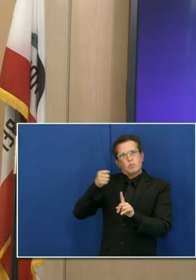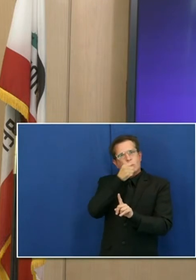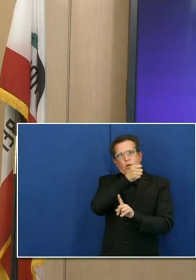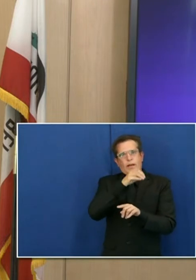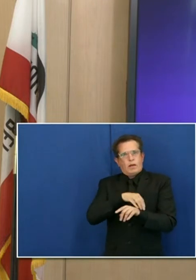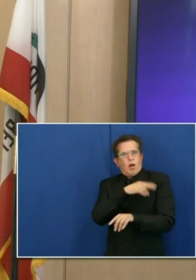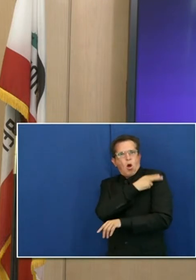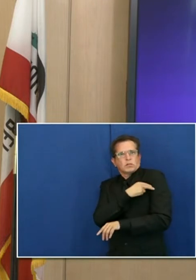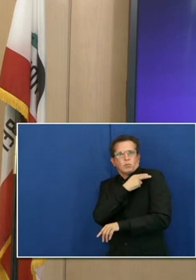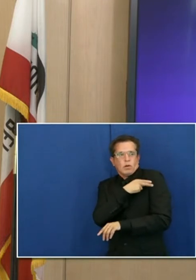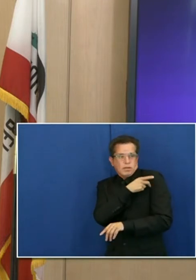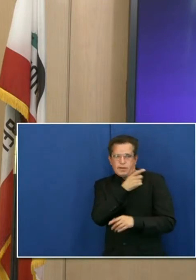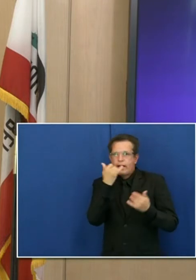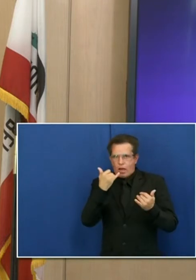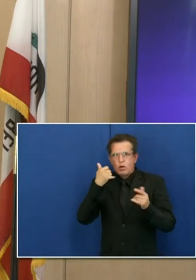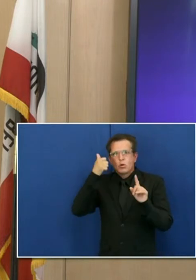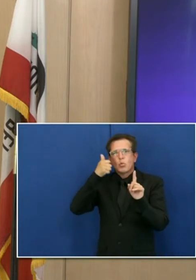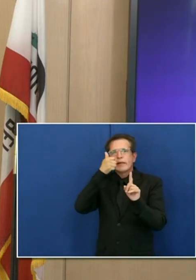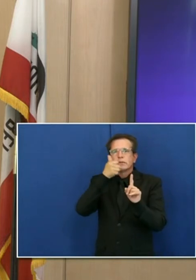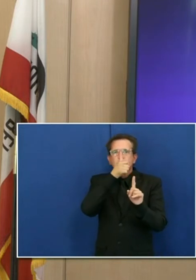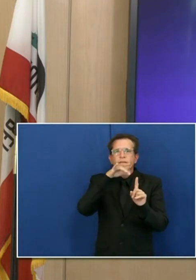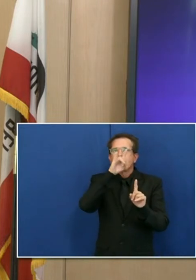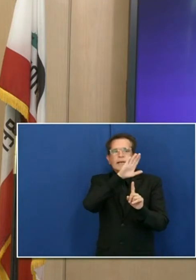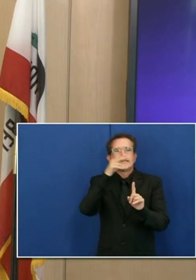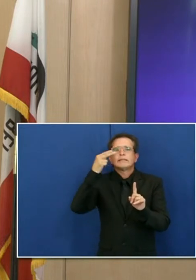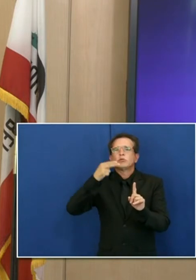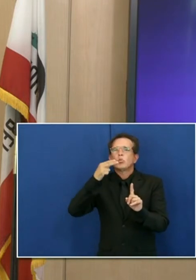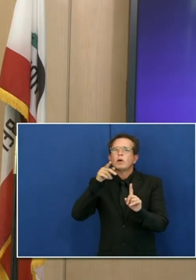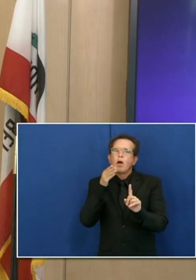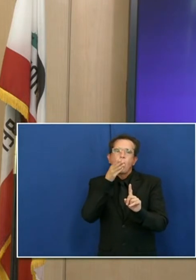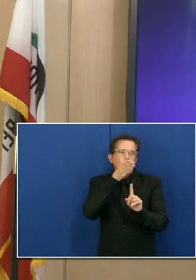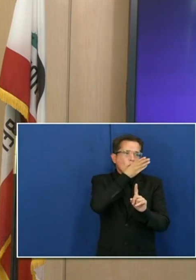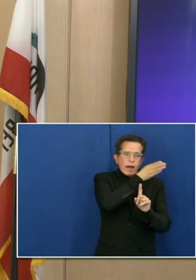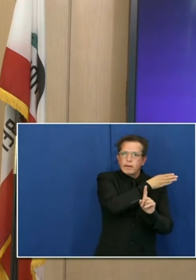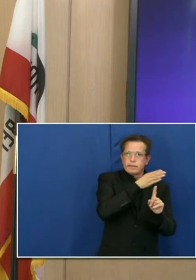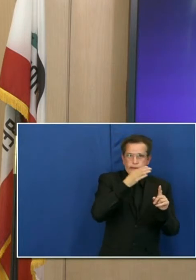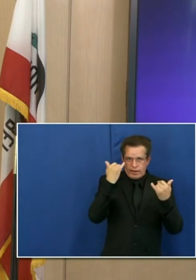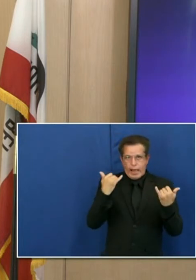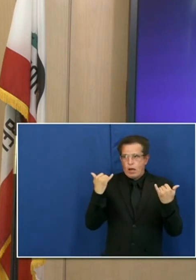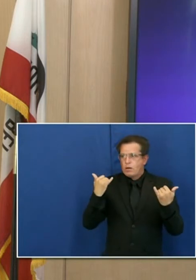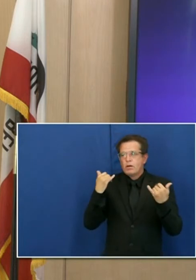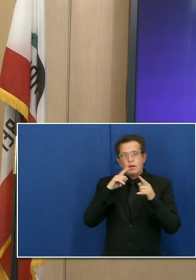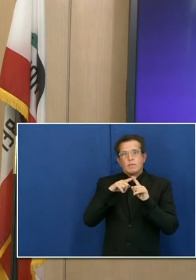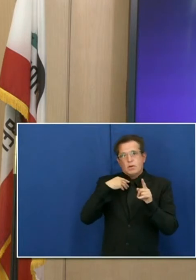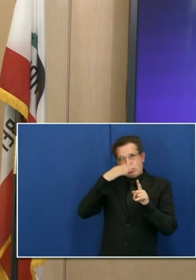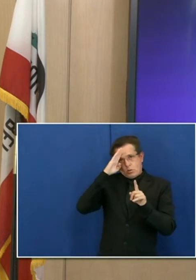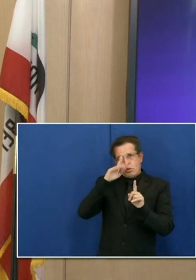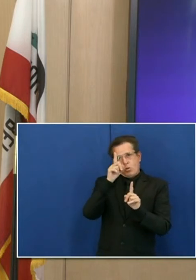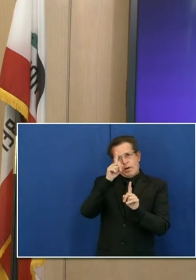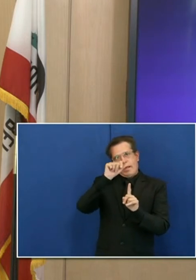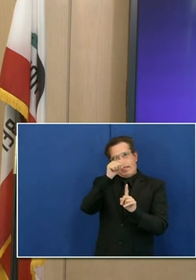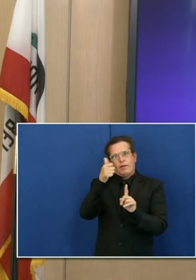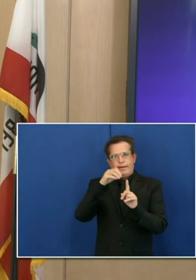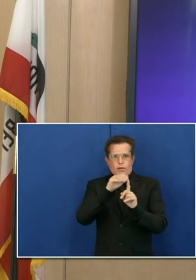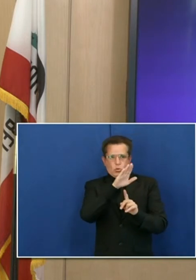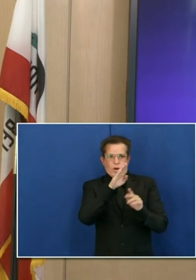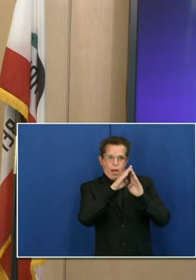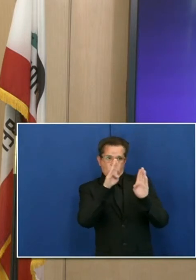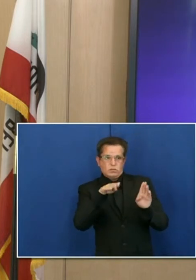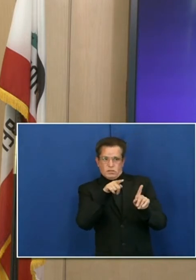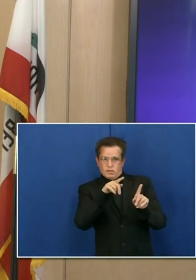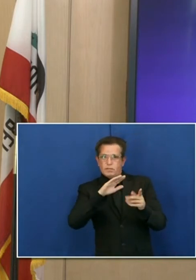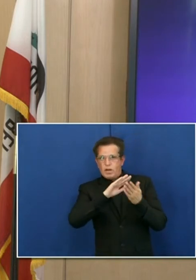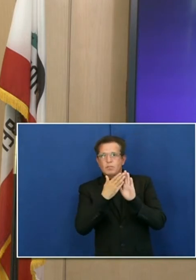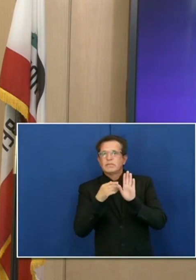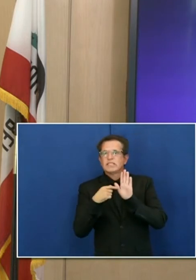is currently underway. Unfortunately, we do know that there is one household contact who became symptomatic yesterday